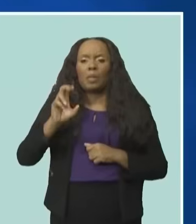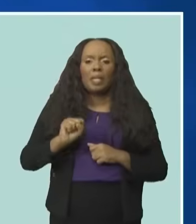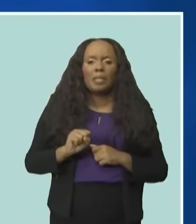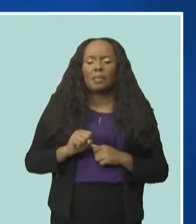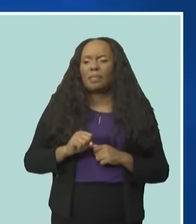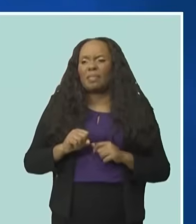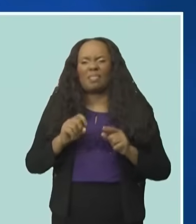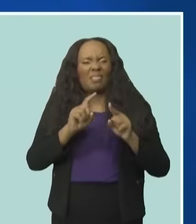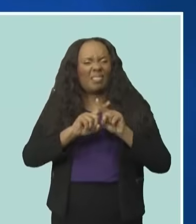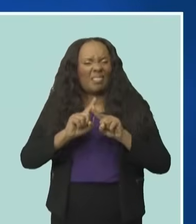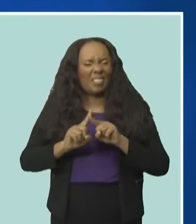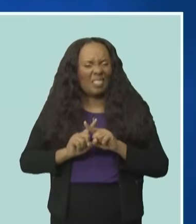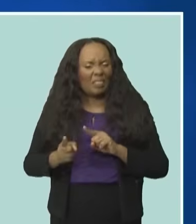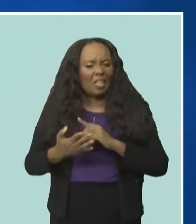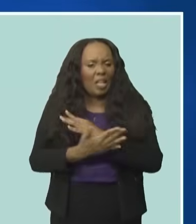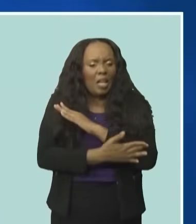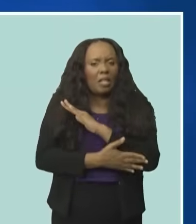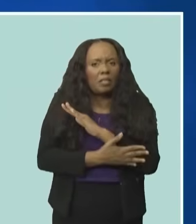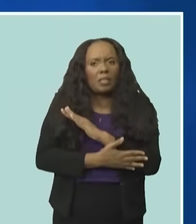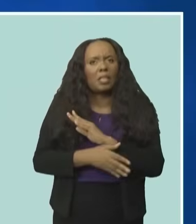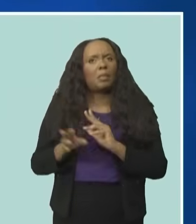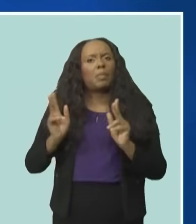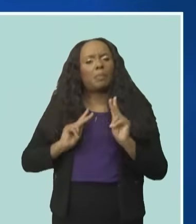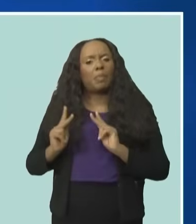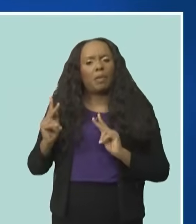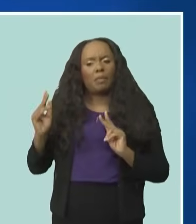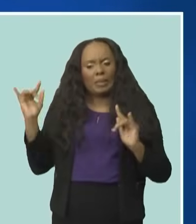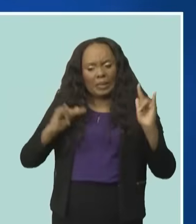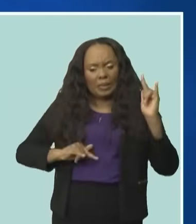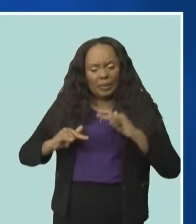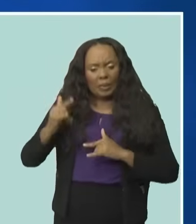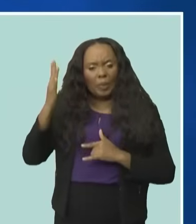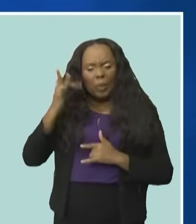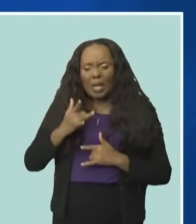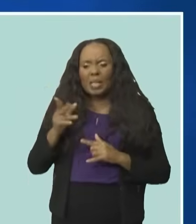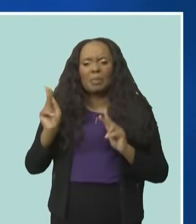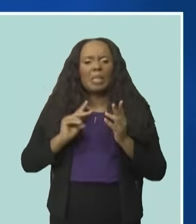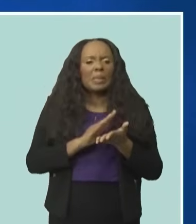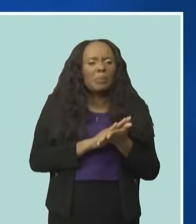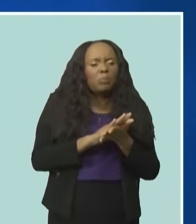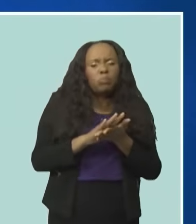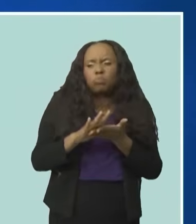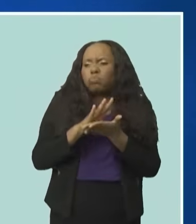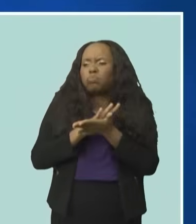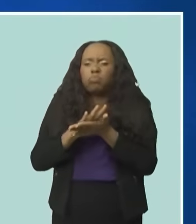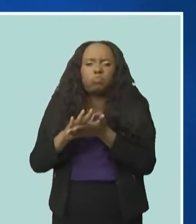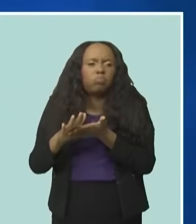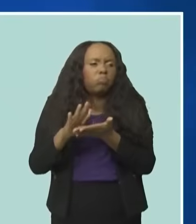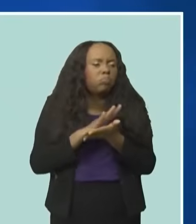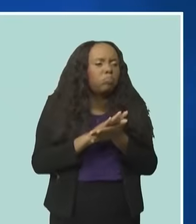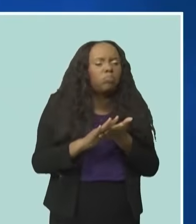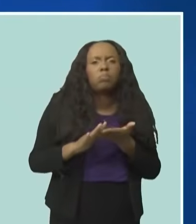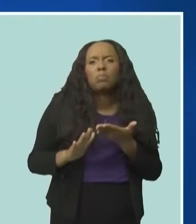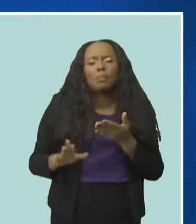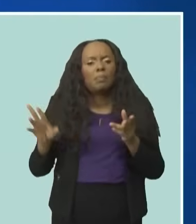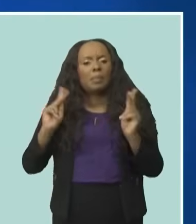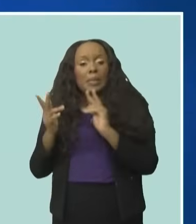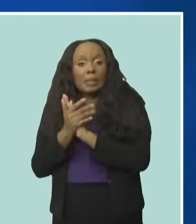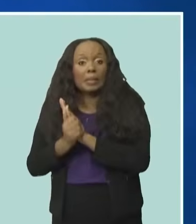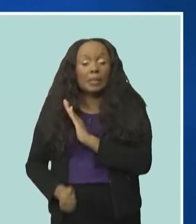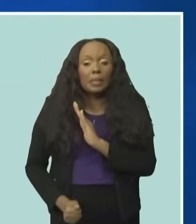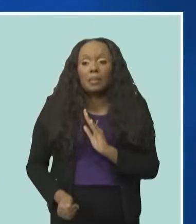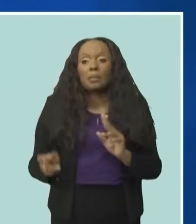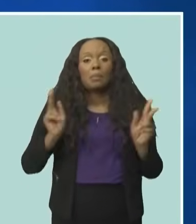most probably the main industry on the island. So that means also that talent is there and that people are